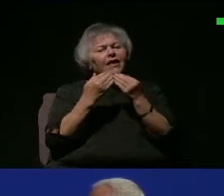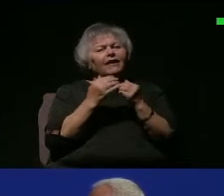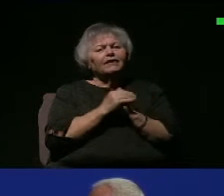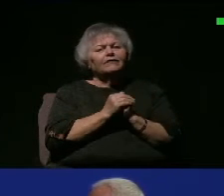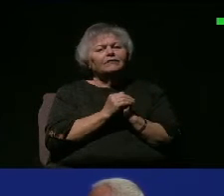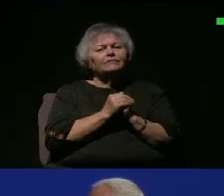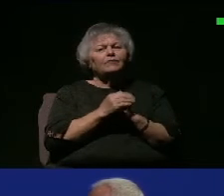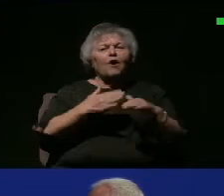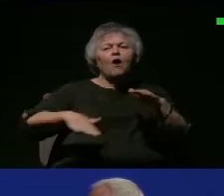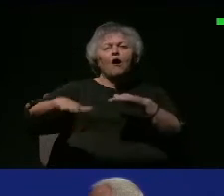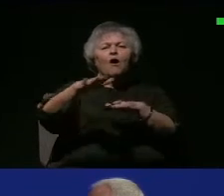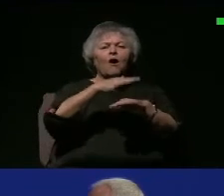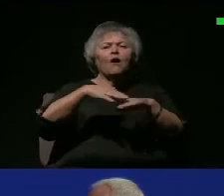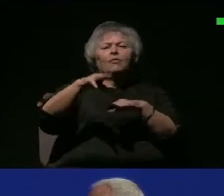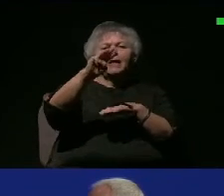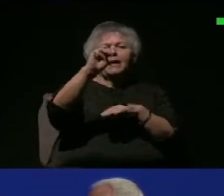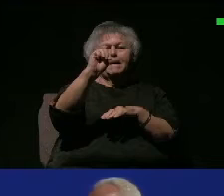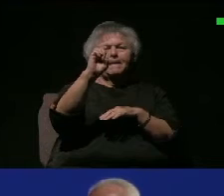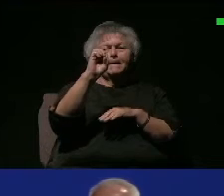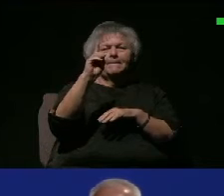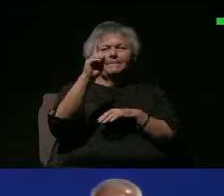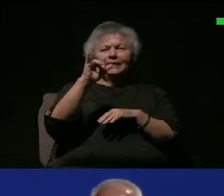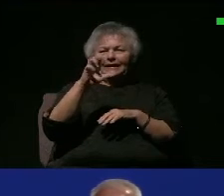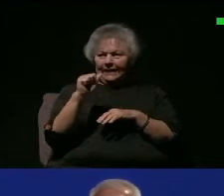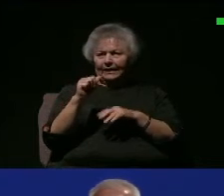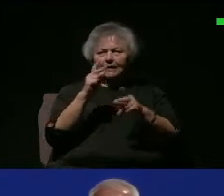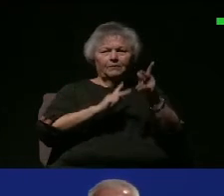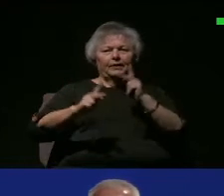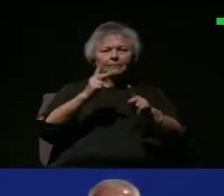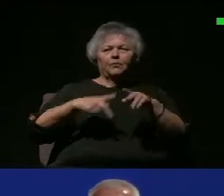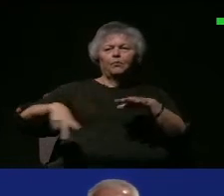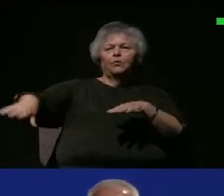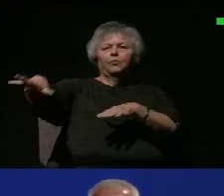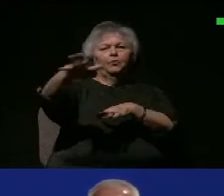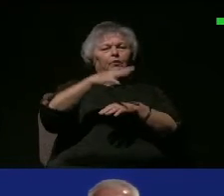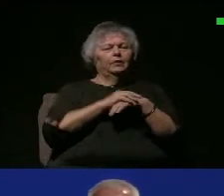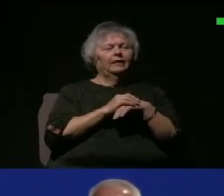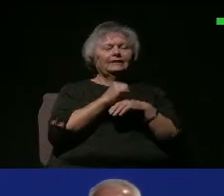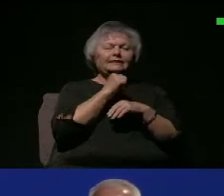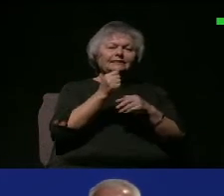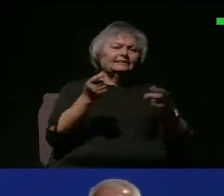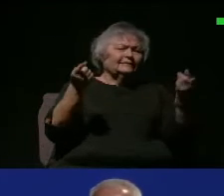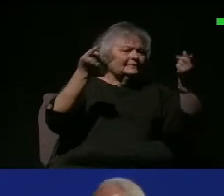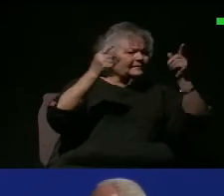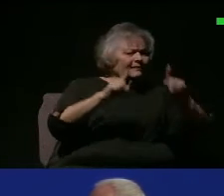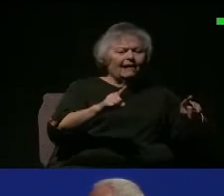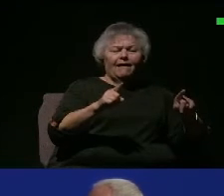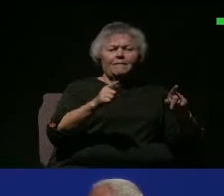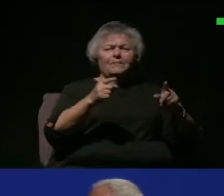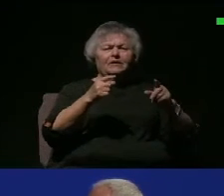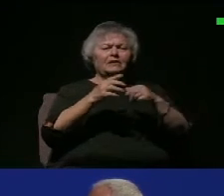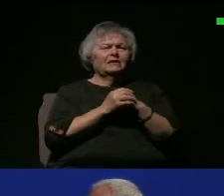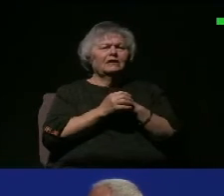the production people that are here today. You know, this doesn't happen without a lot of people. They're pointing us toward